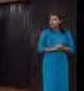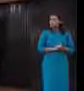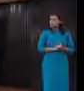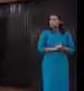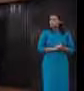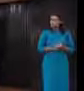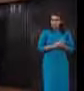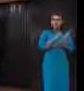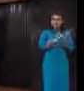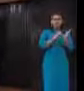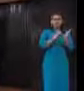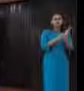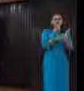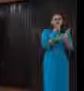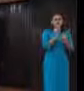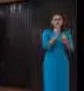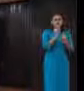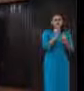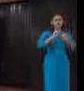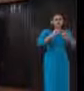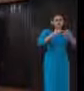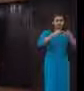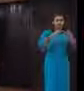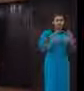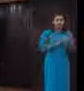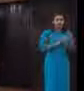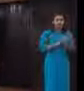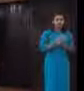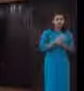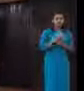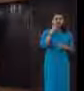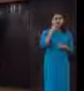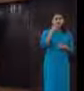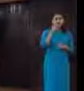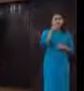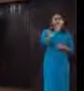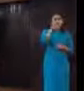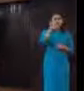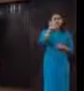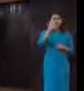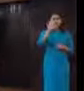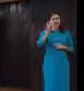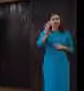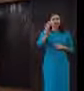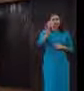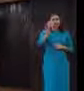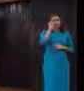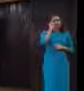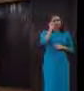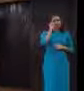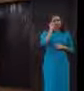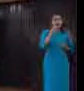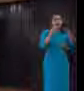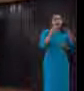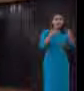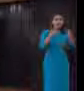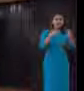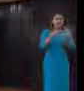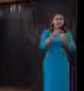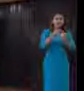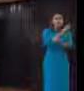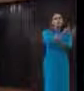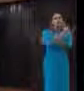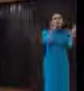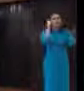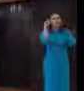So, thank you for the question, Orvo. I think 1952, what is important to remember about the Delhi Agreement was that it was a political